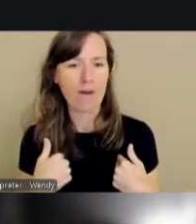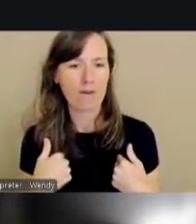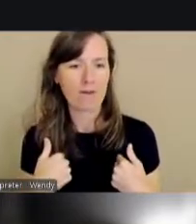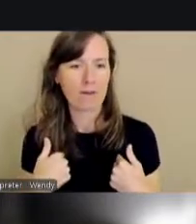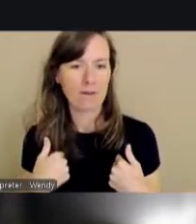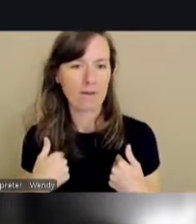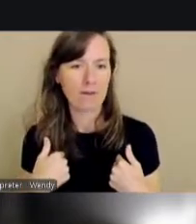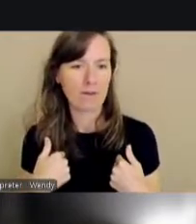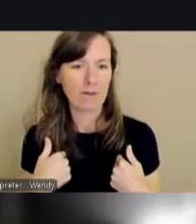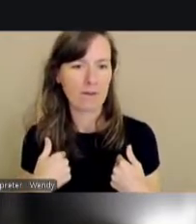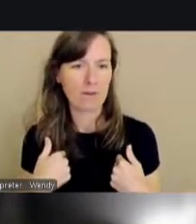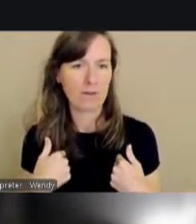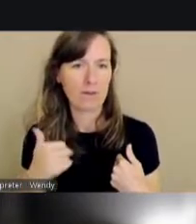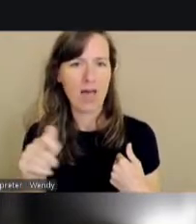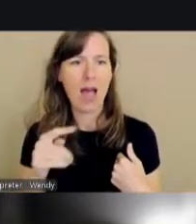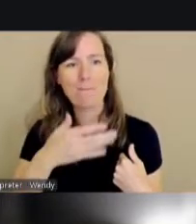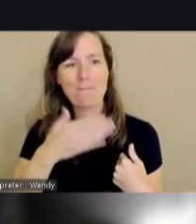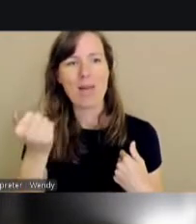at best have